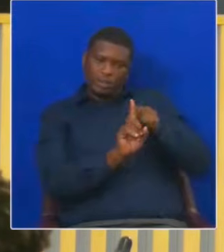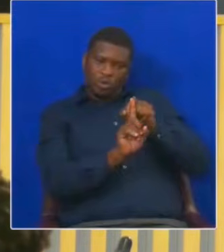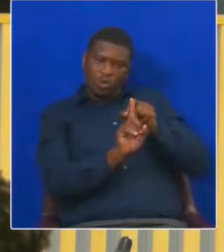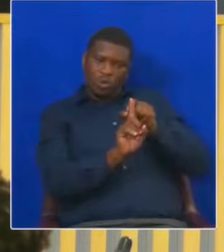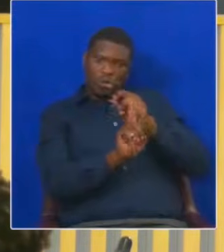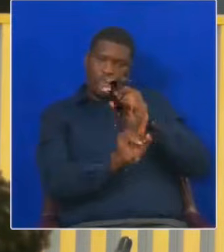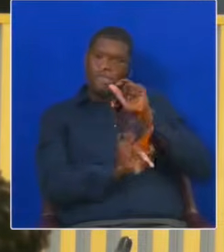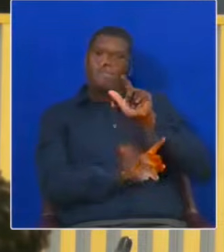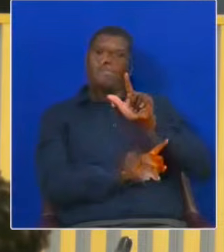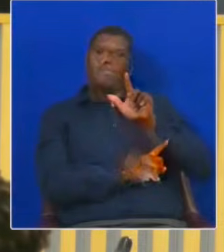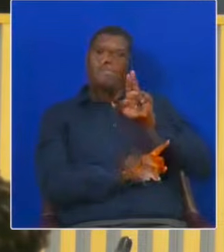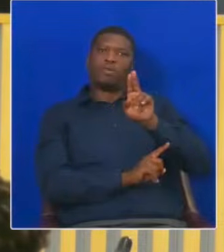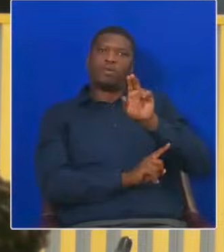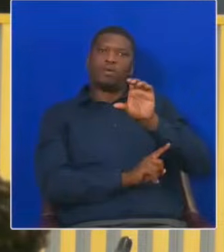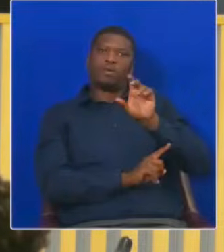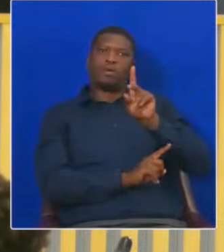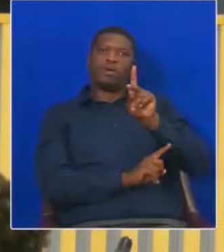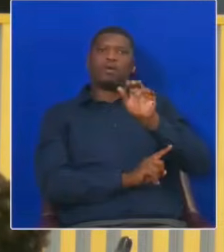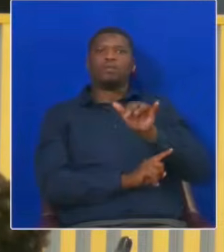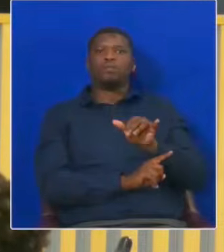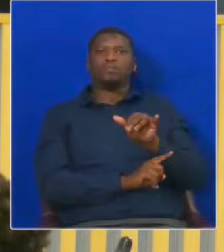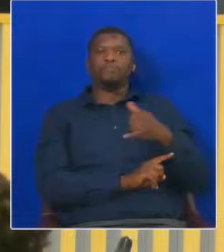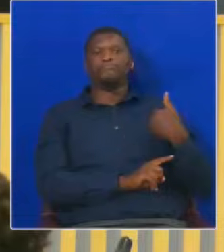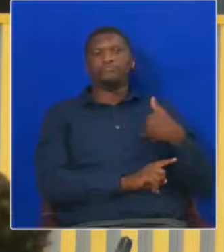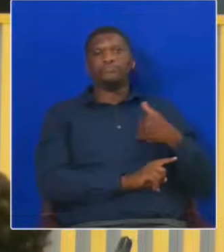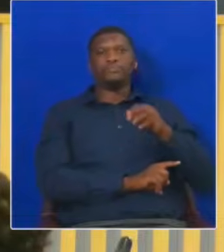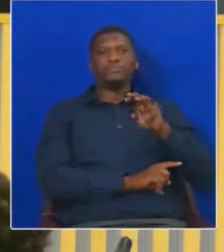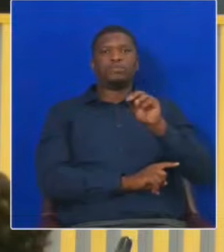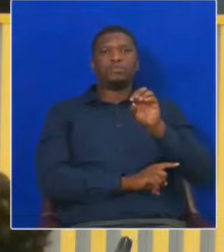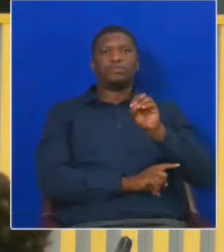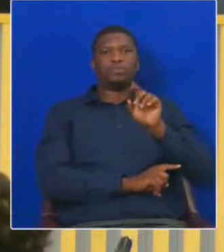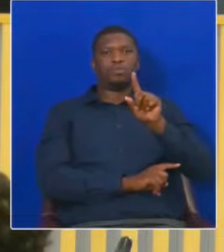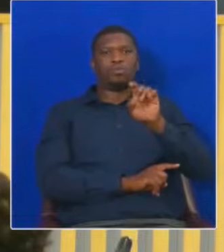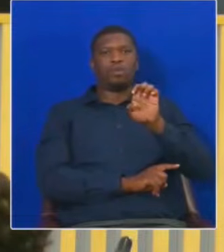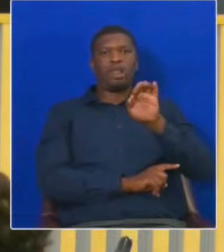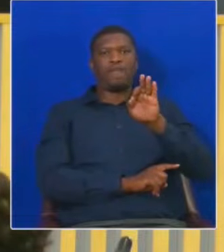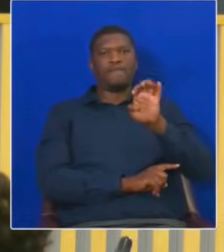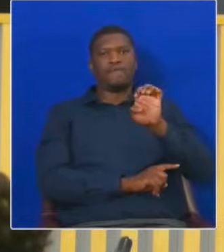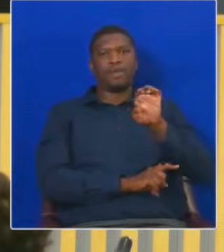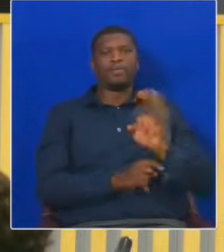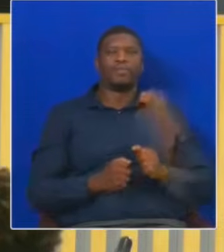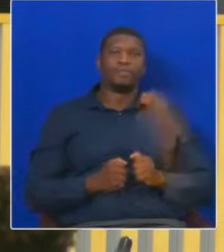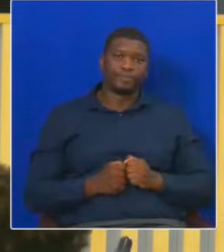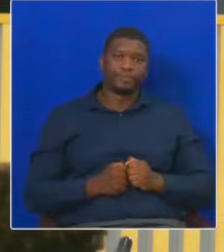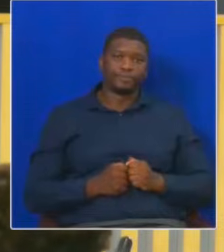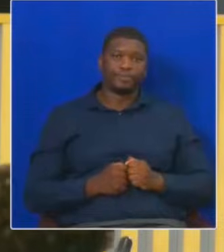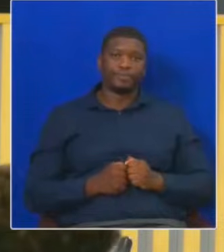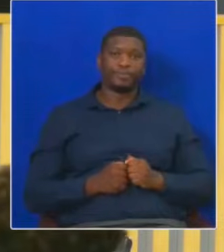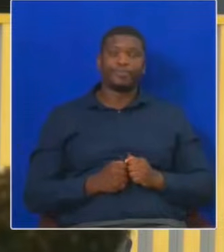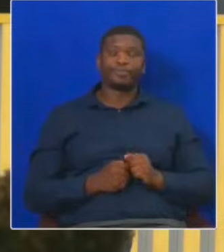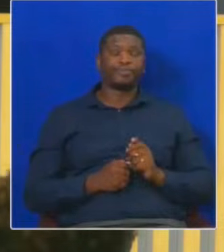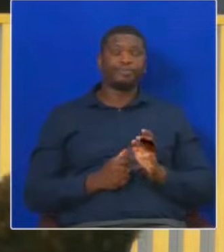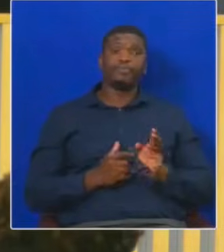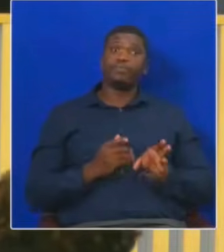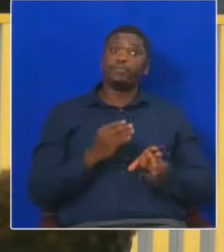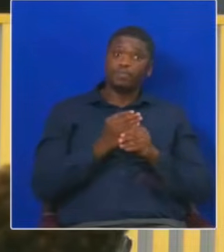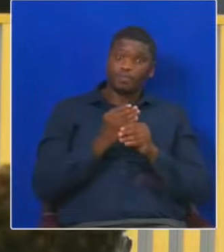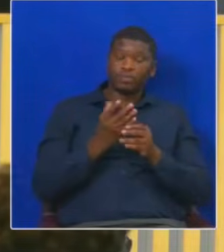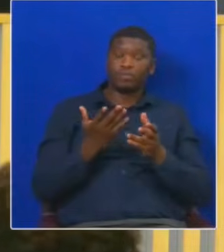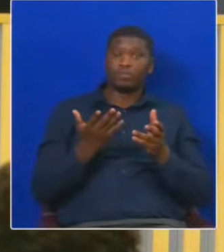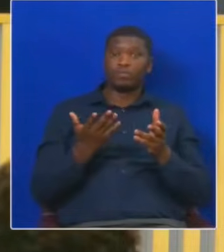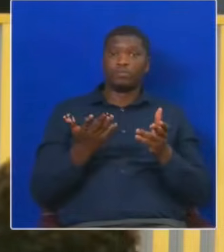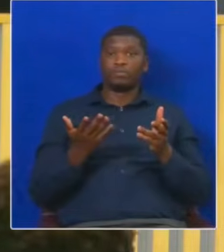for Mr. Lucky Molefe. And we also have